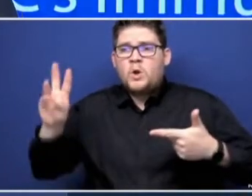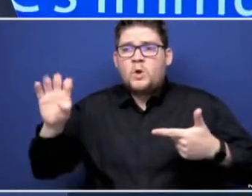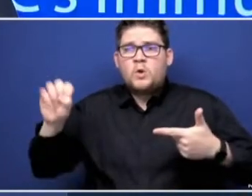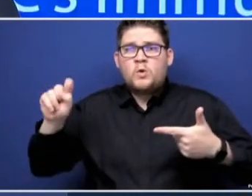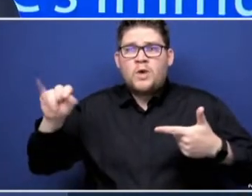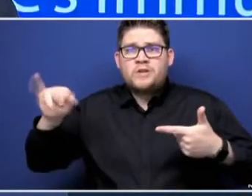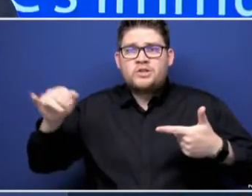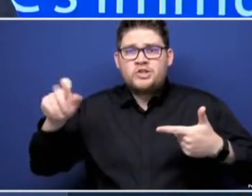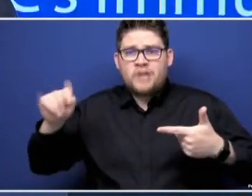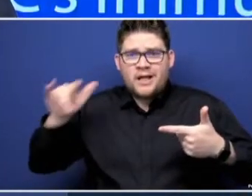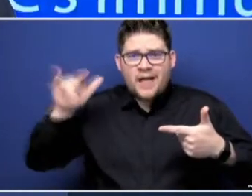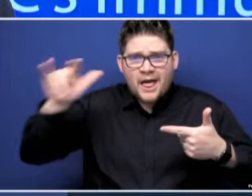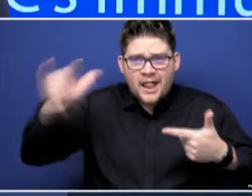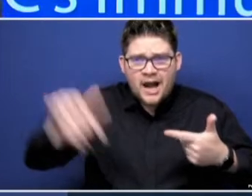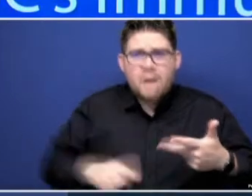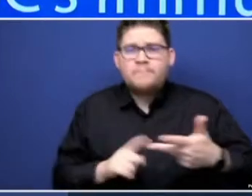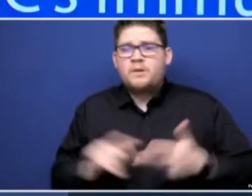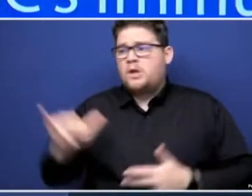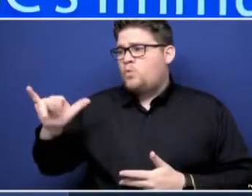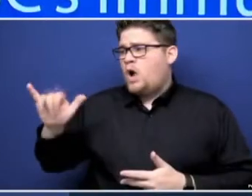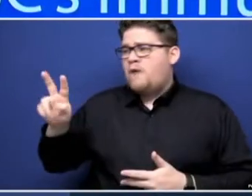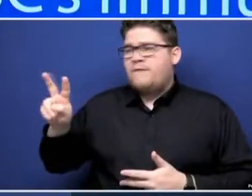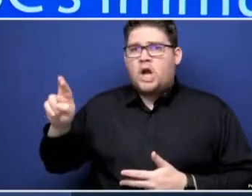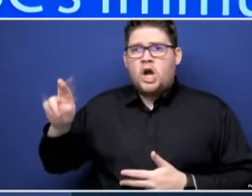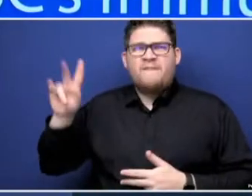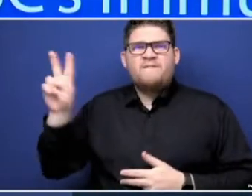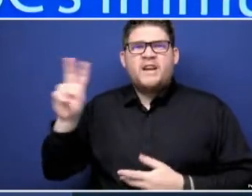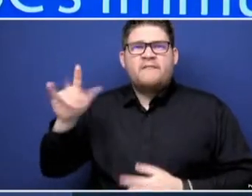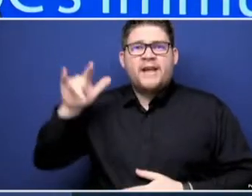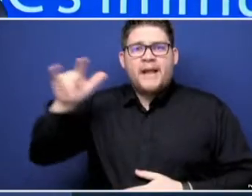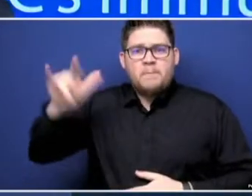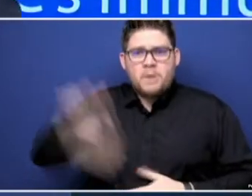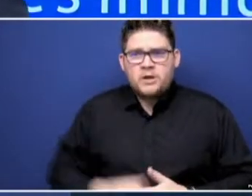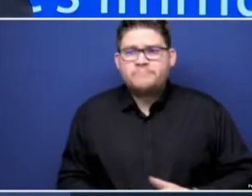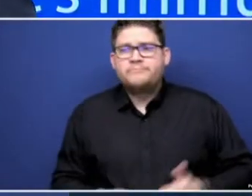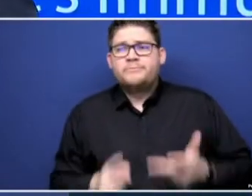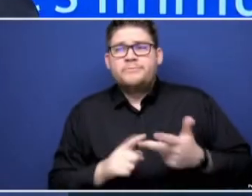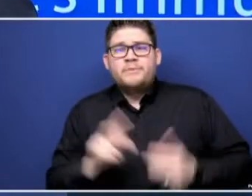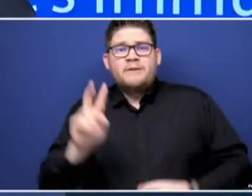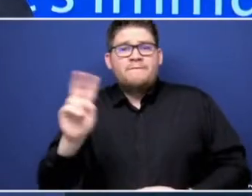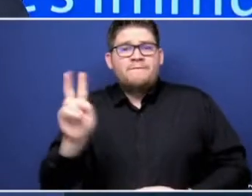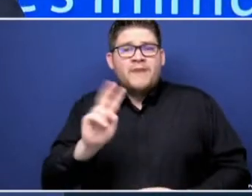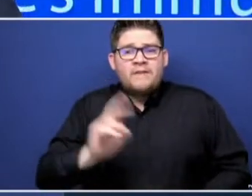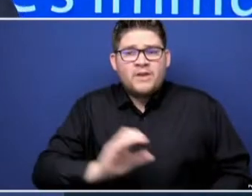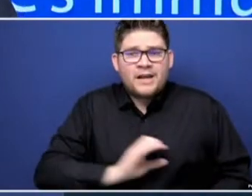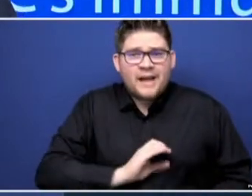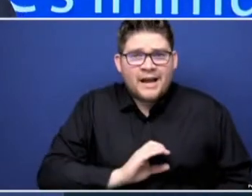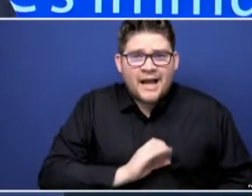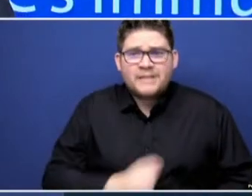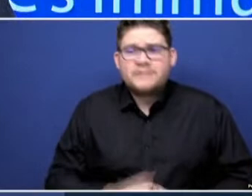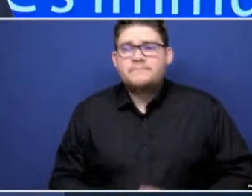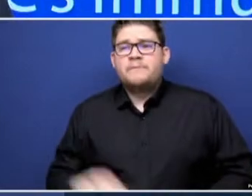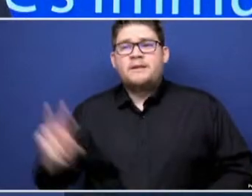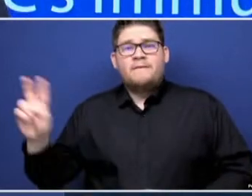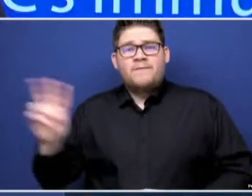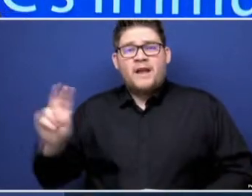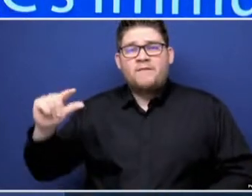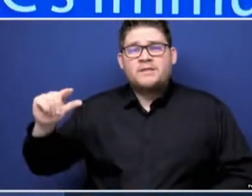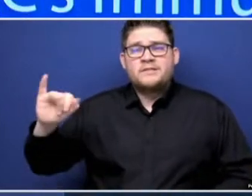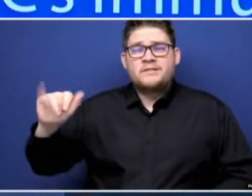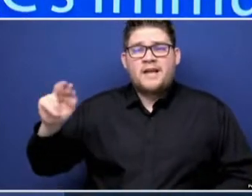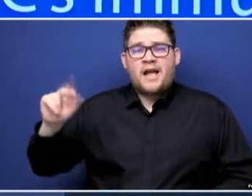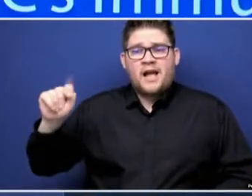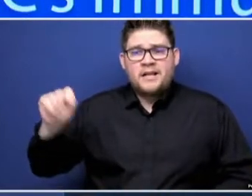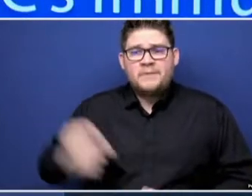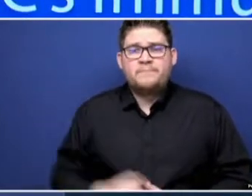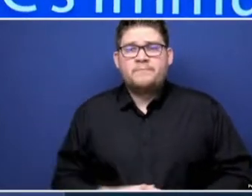Dr. Ballem to give us an update on where we are with respect to the vaccine programs, and then we'll get into our friends who are helping us out on